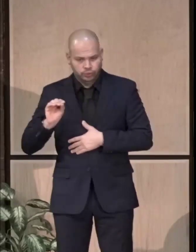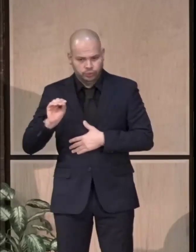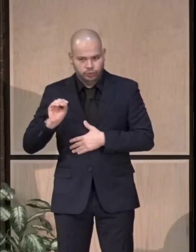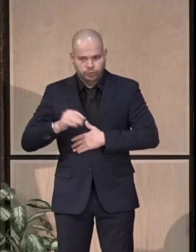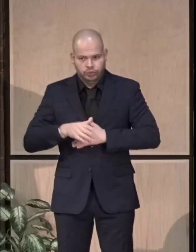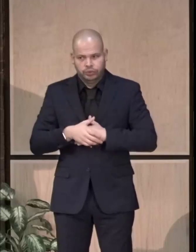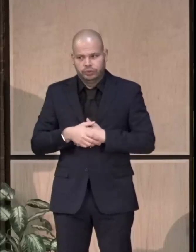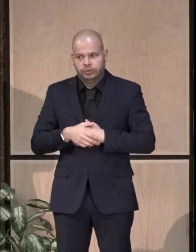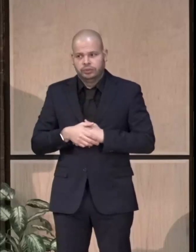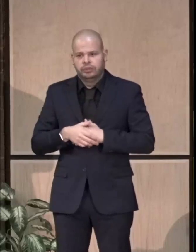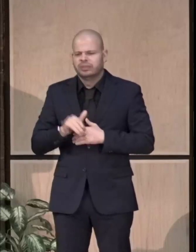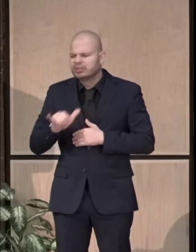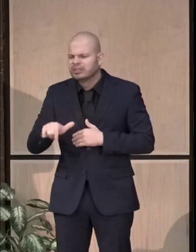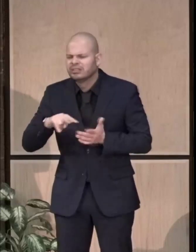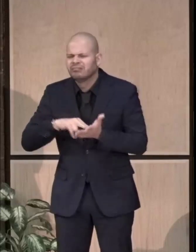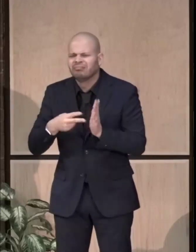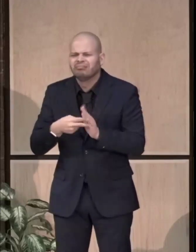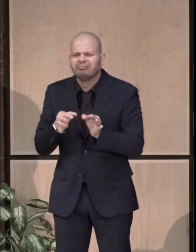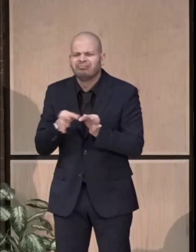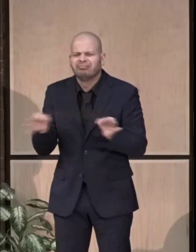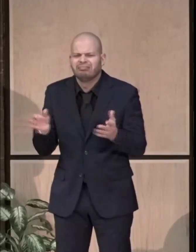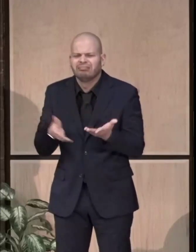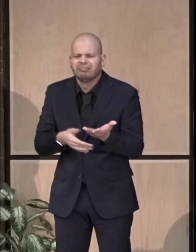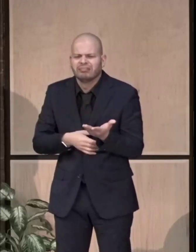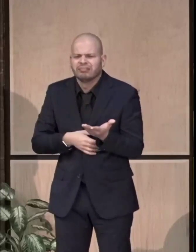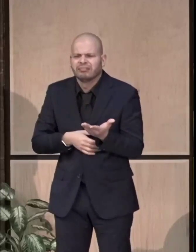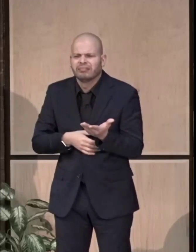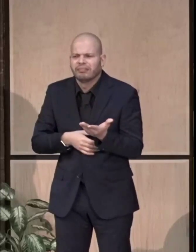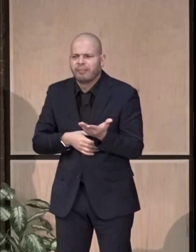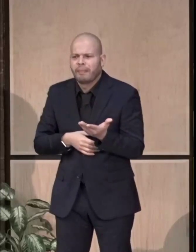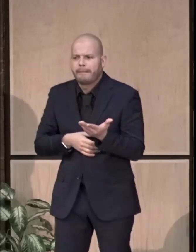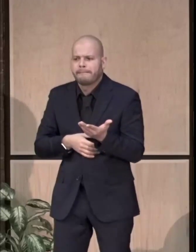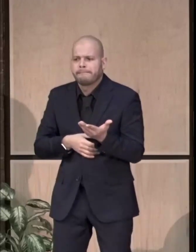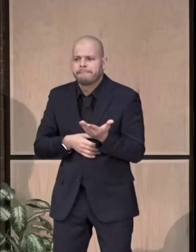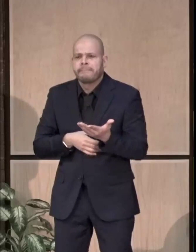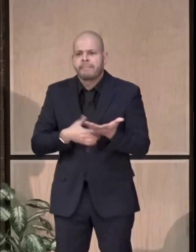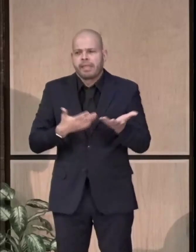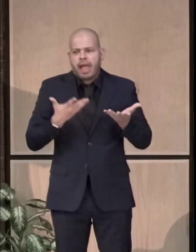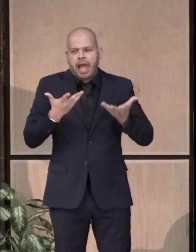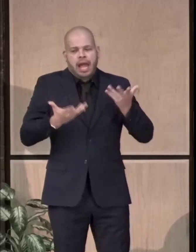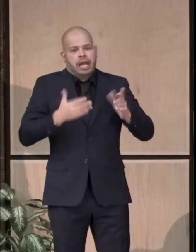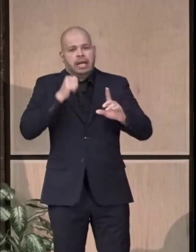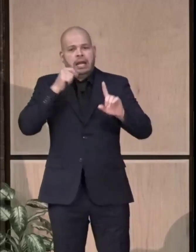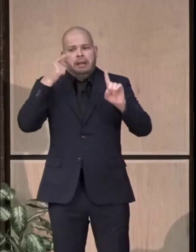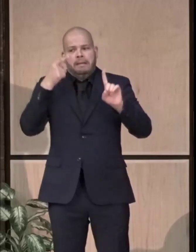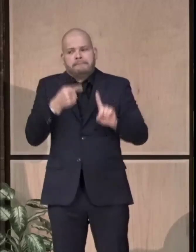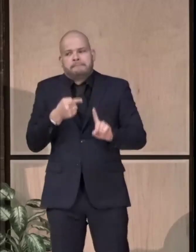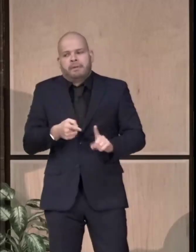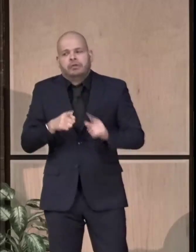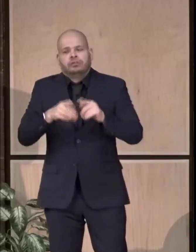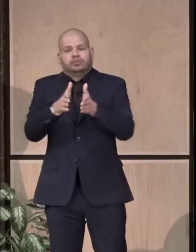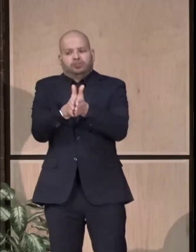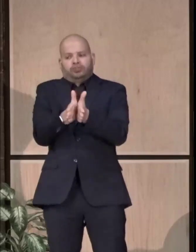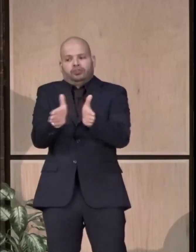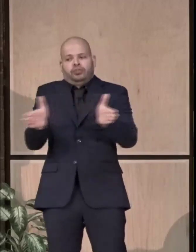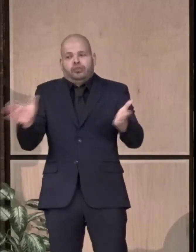What I was referring to this is that not so much specifics, but just being a cop in New Hampshire, we have different laws,